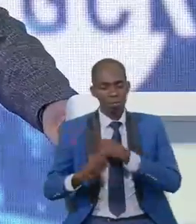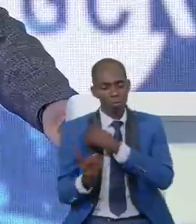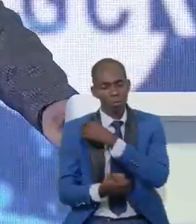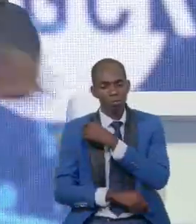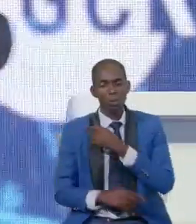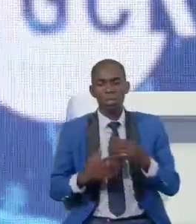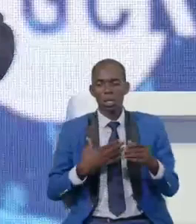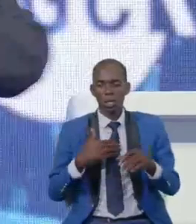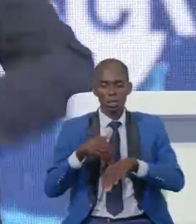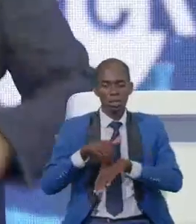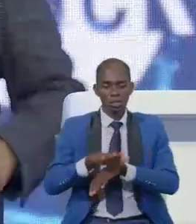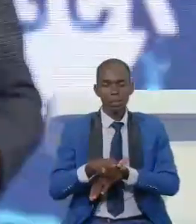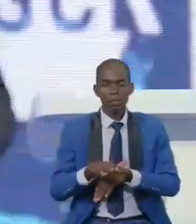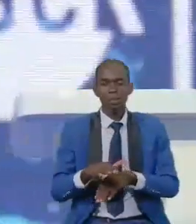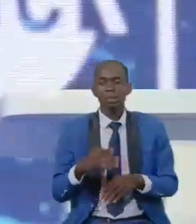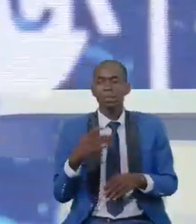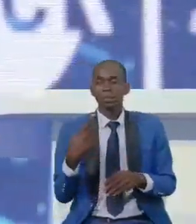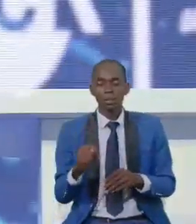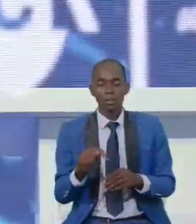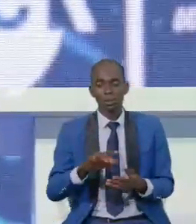your life.